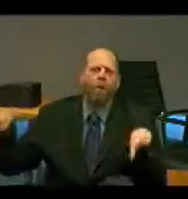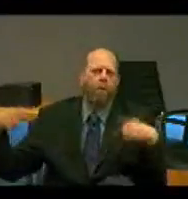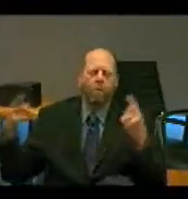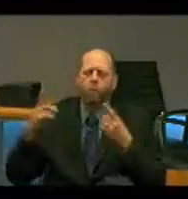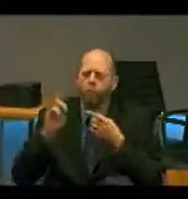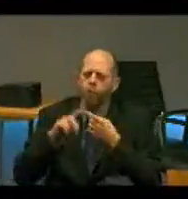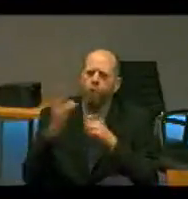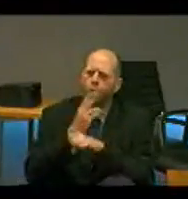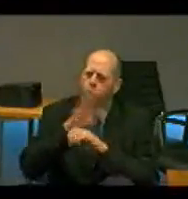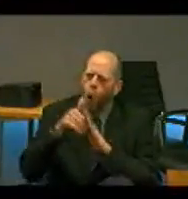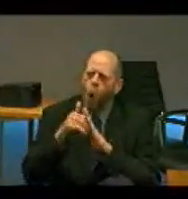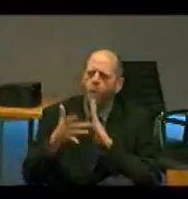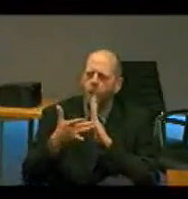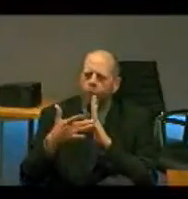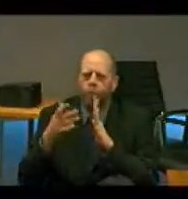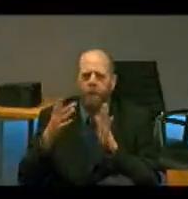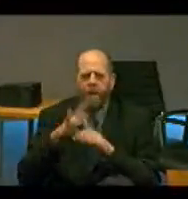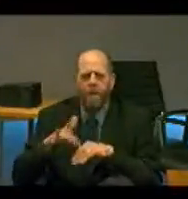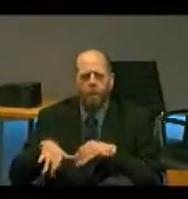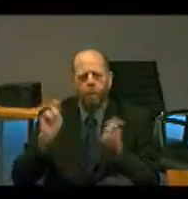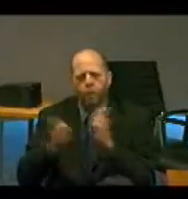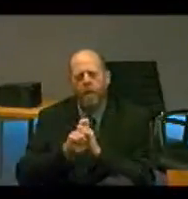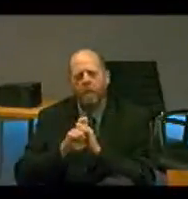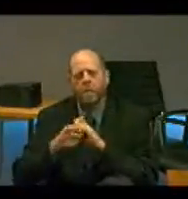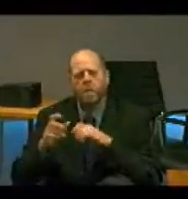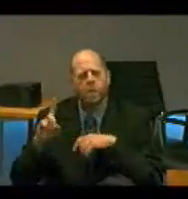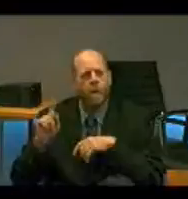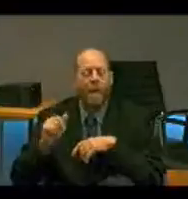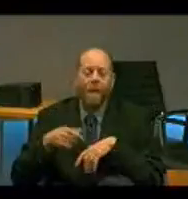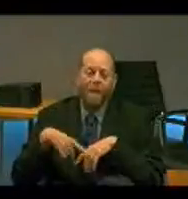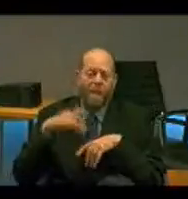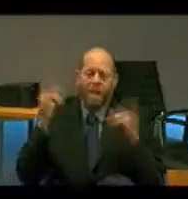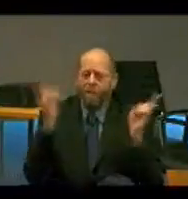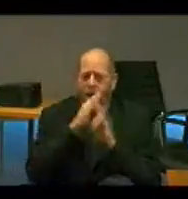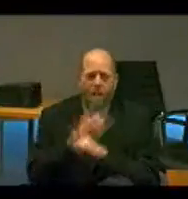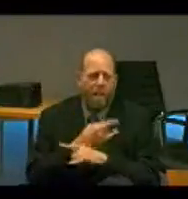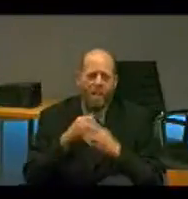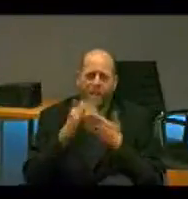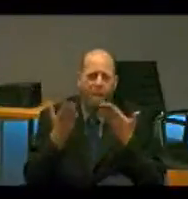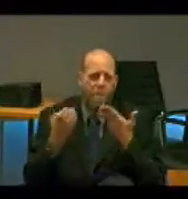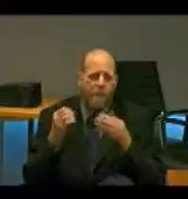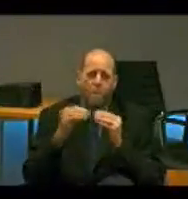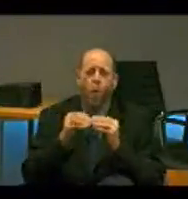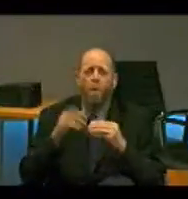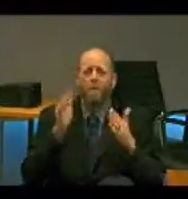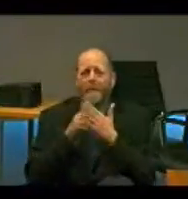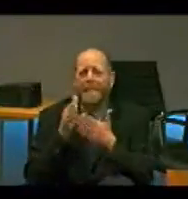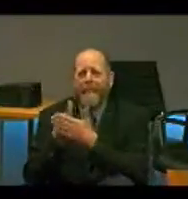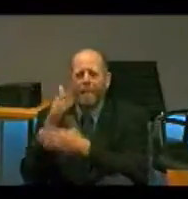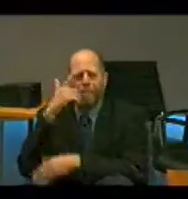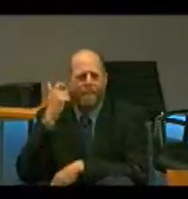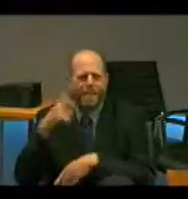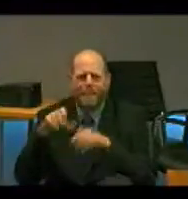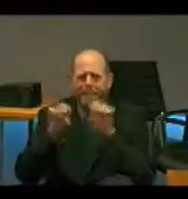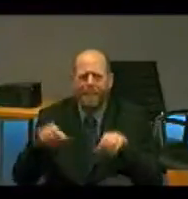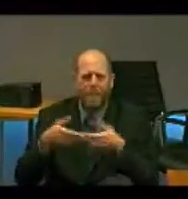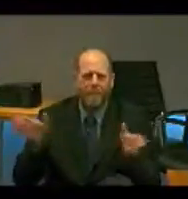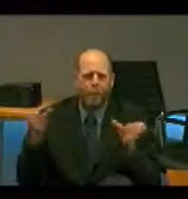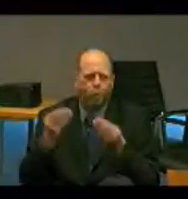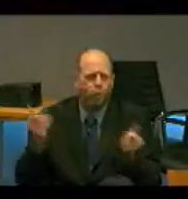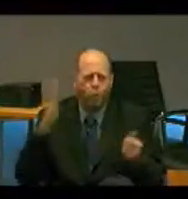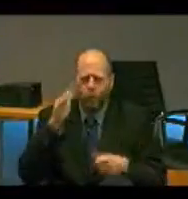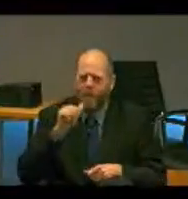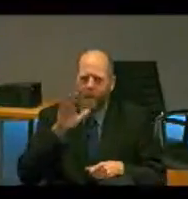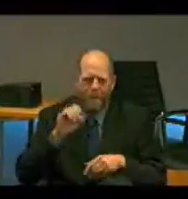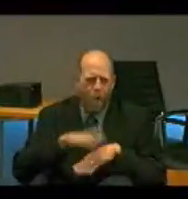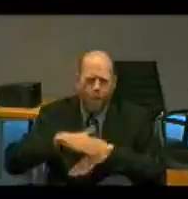the tools available to change this discrimination. And ironically, this may result in more litigation because systemic solutions will not